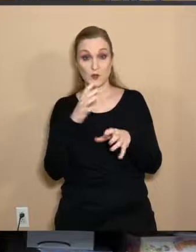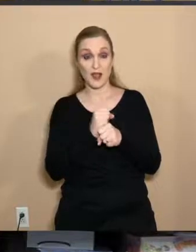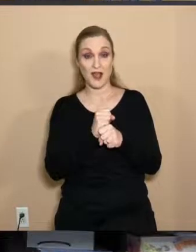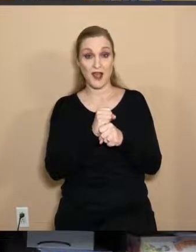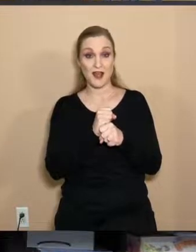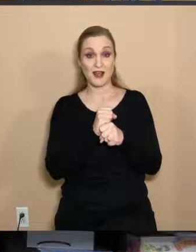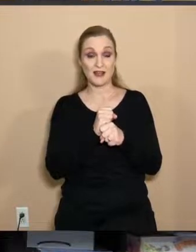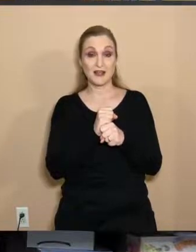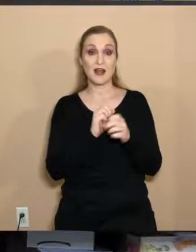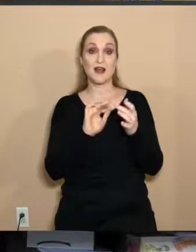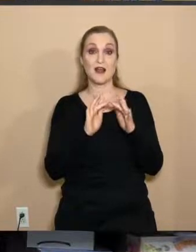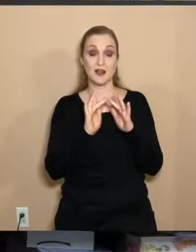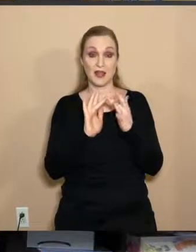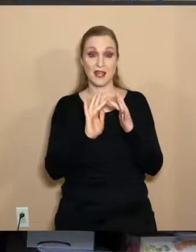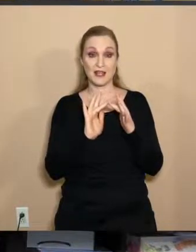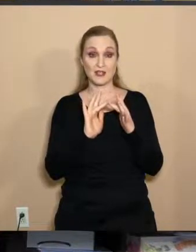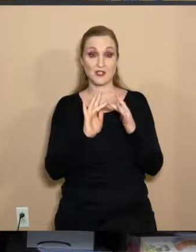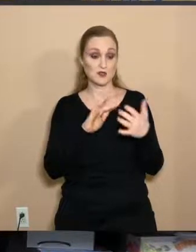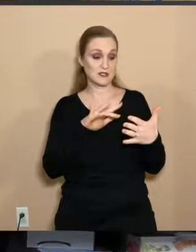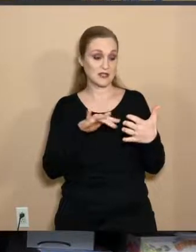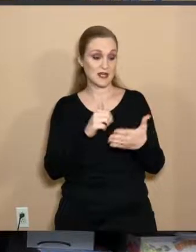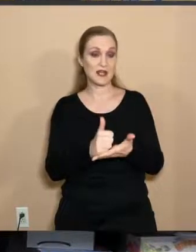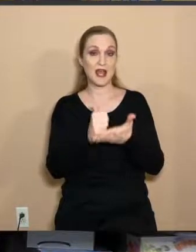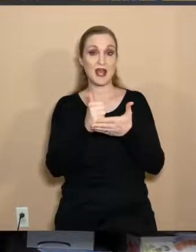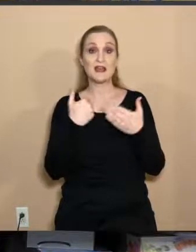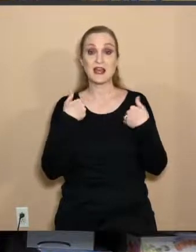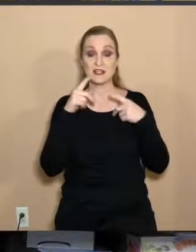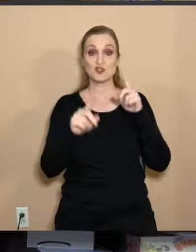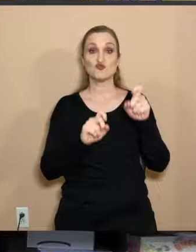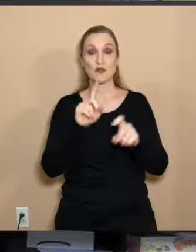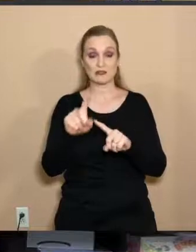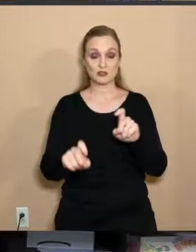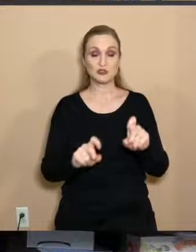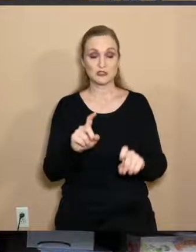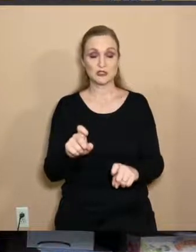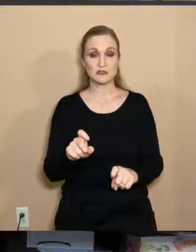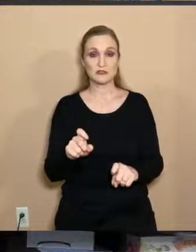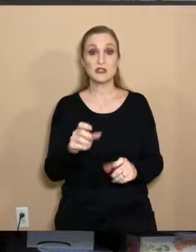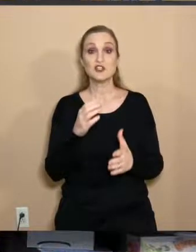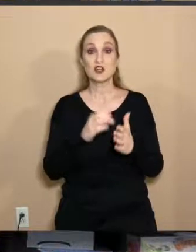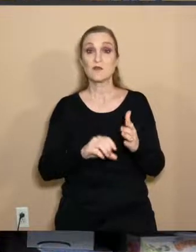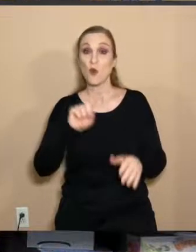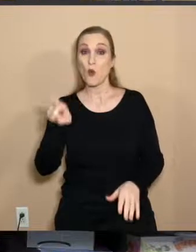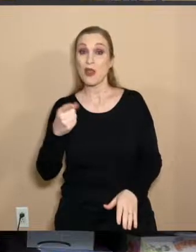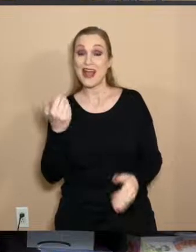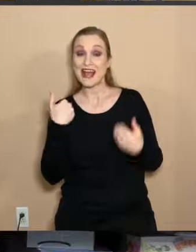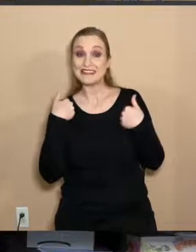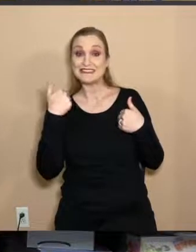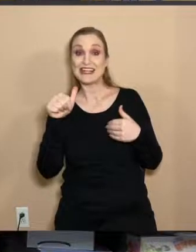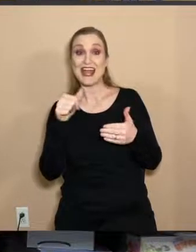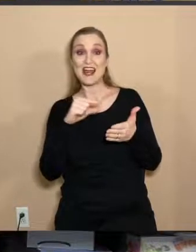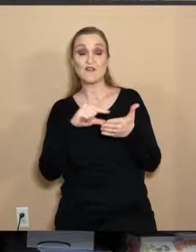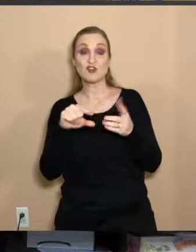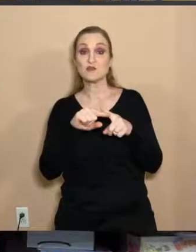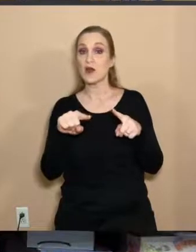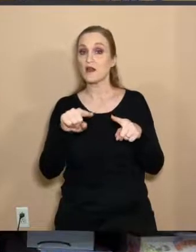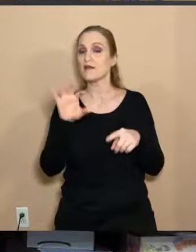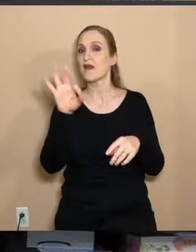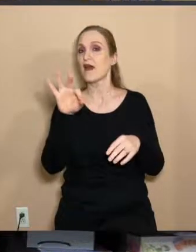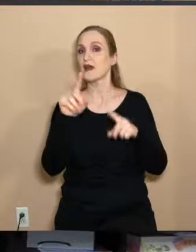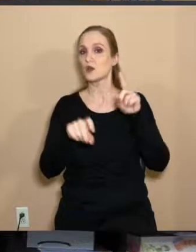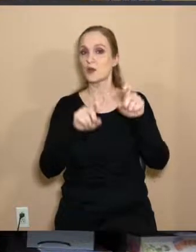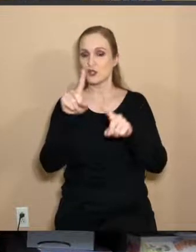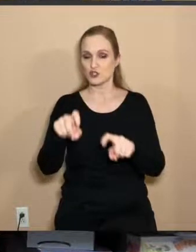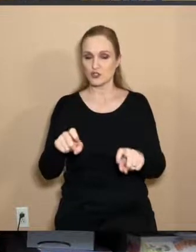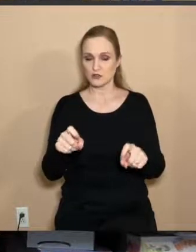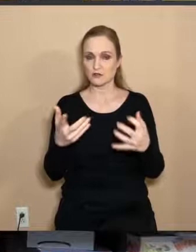to the handout that you can download, which has the questions that we're going to work through. This chapter only has 10 verses, but we've got 9 sets of questions to go with